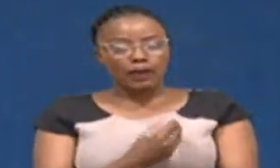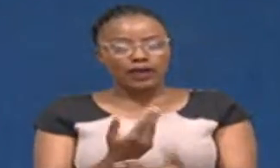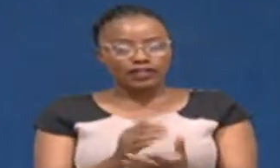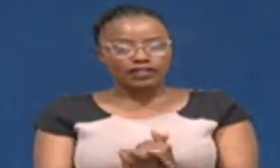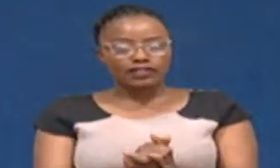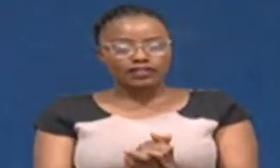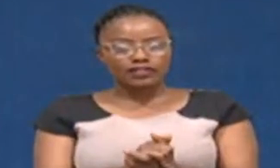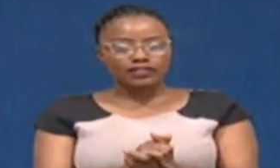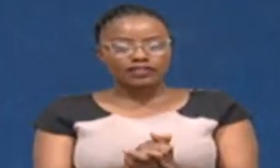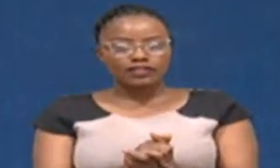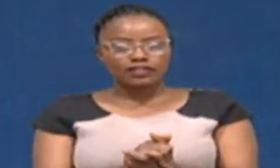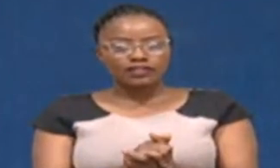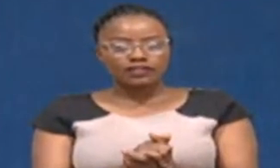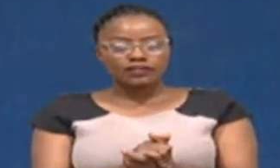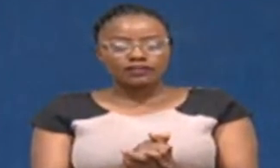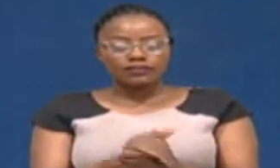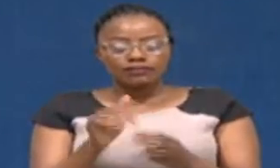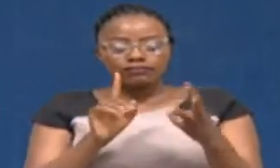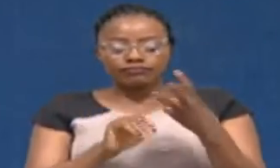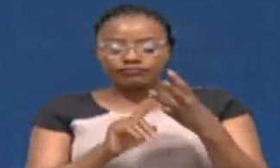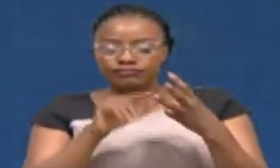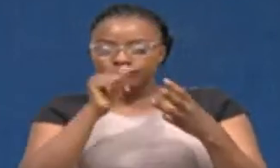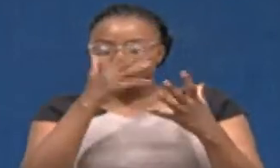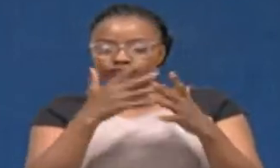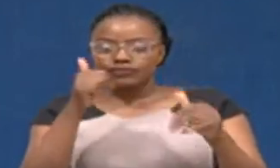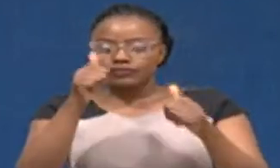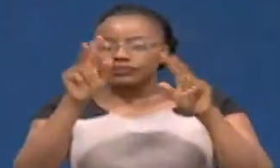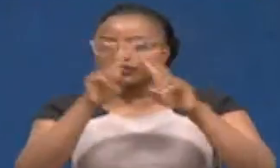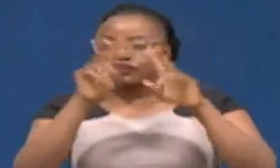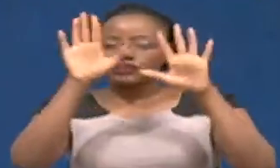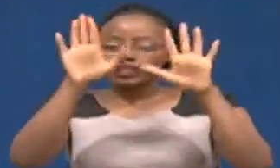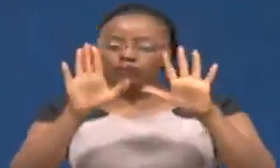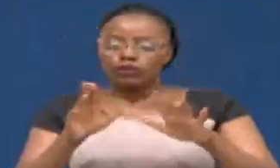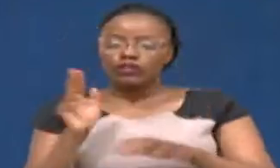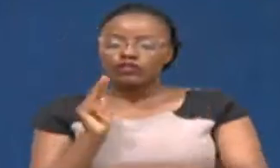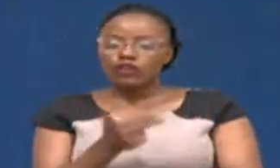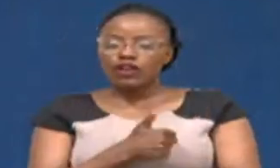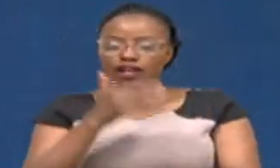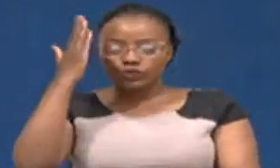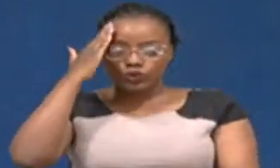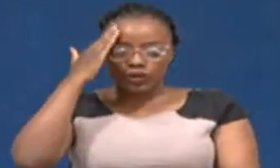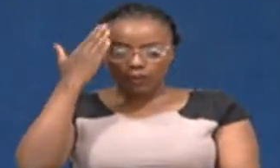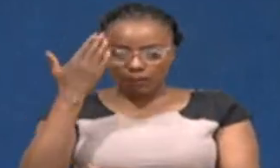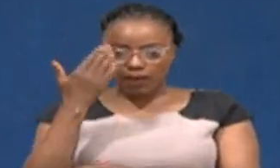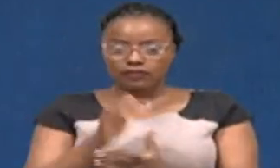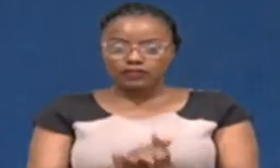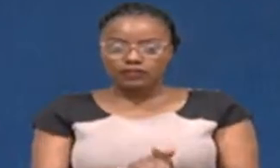Okay. The other thing that is also very critical for us to remember